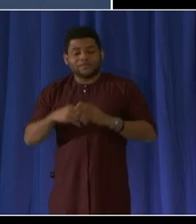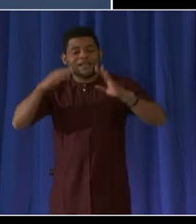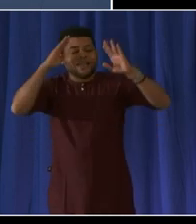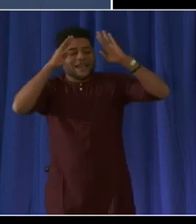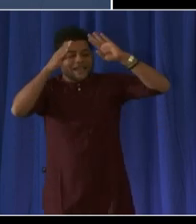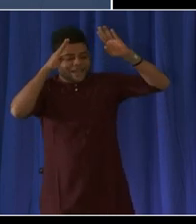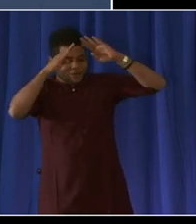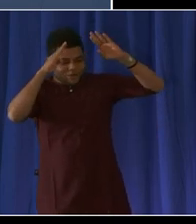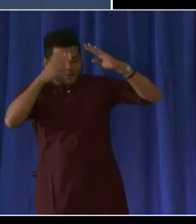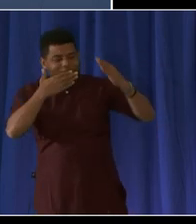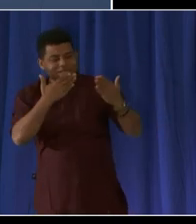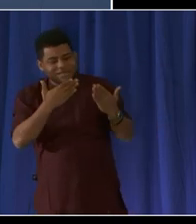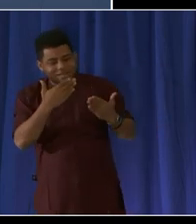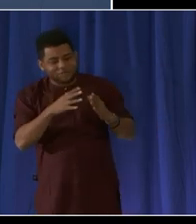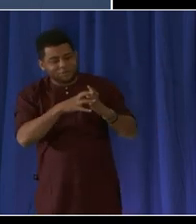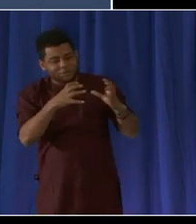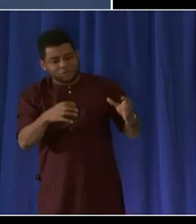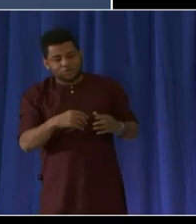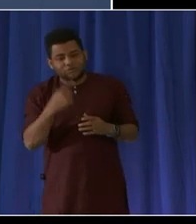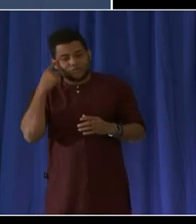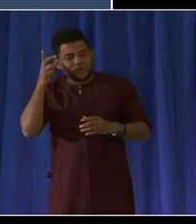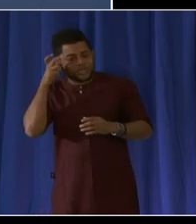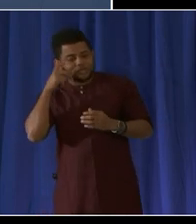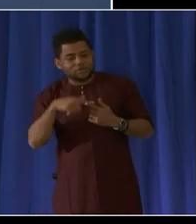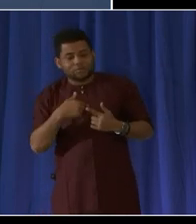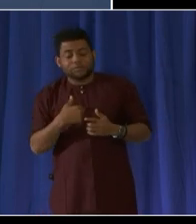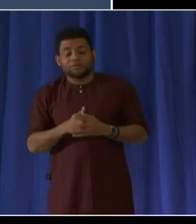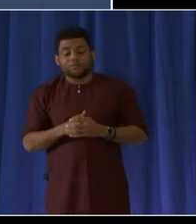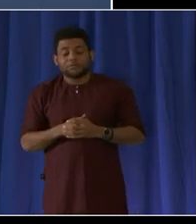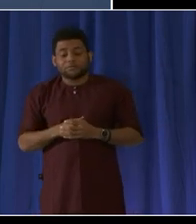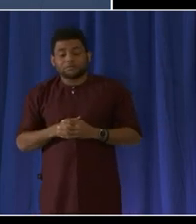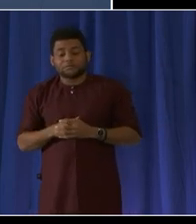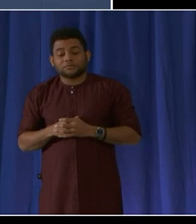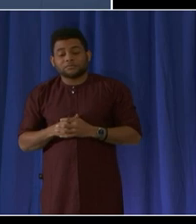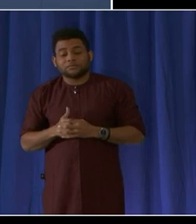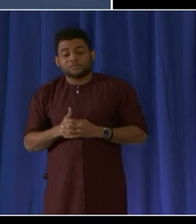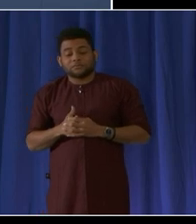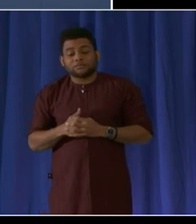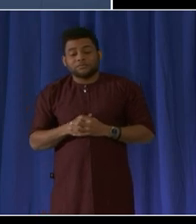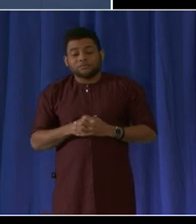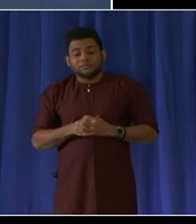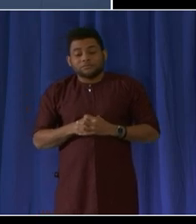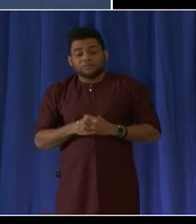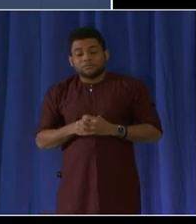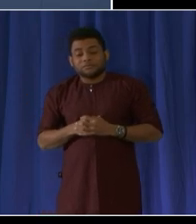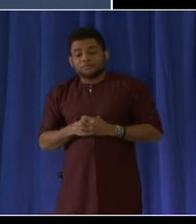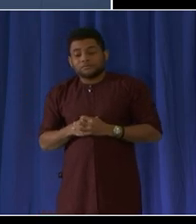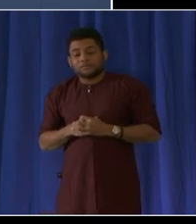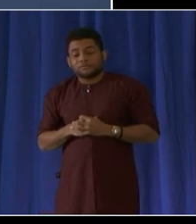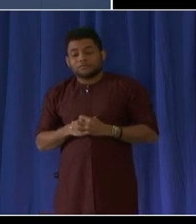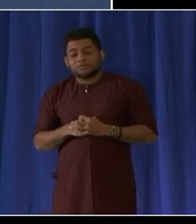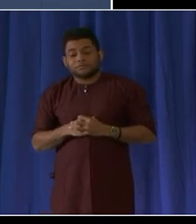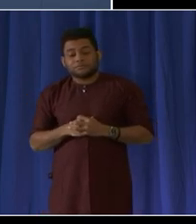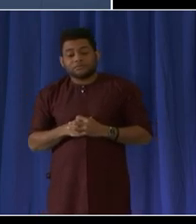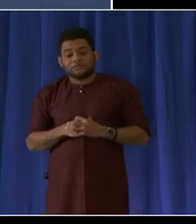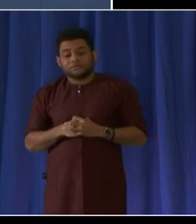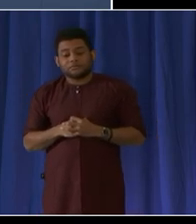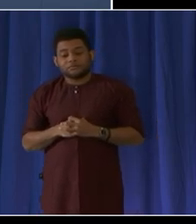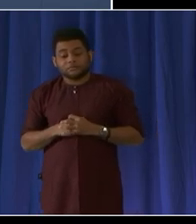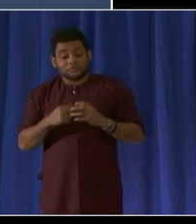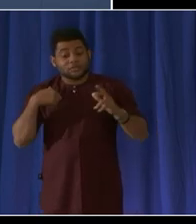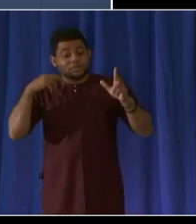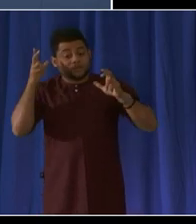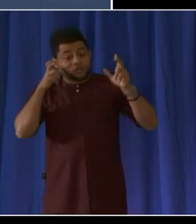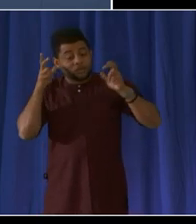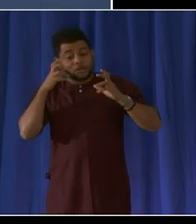Yes, hi. Thank you very much for hearing me out. I just wanted to say, first point, heard a lot today